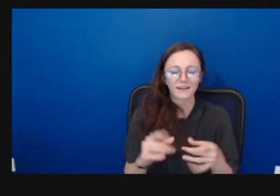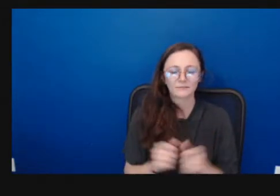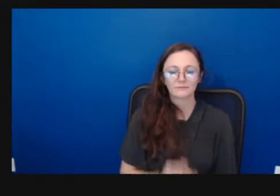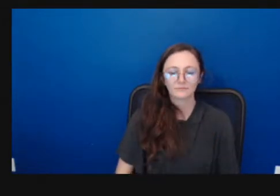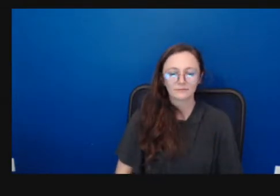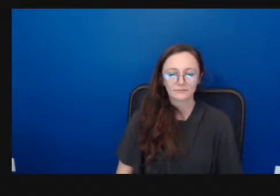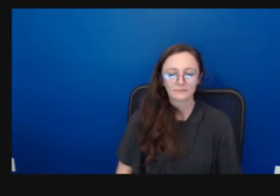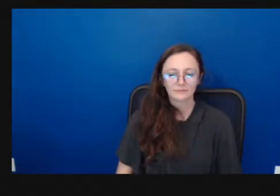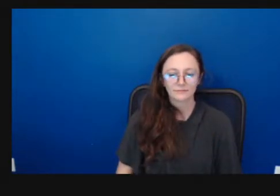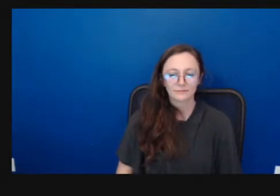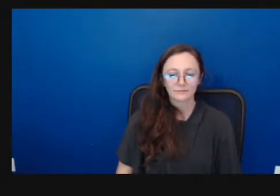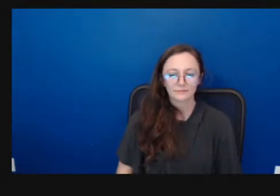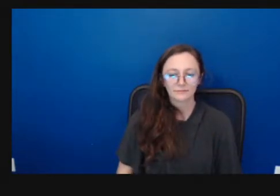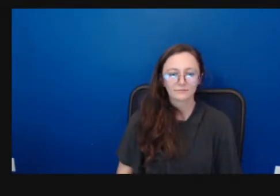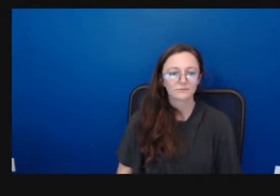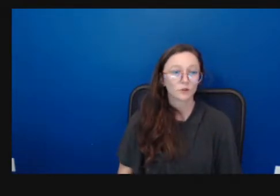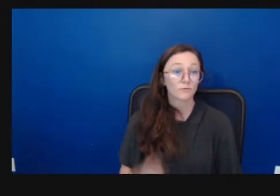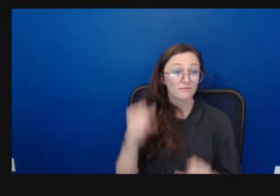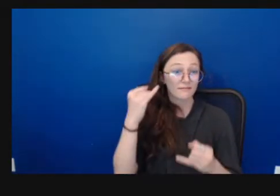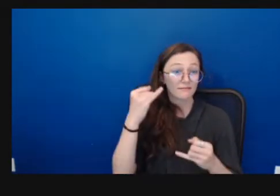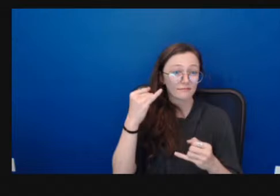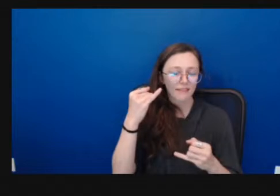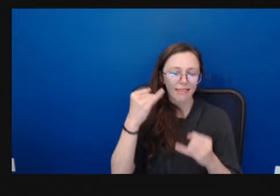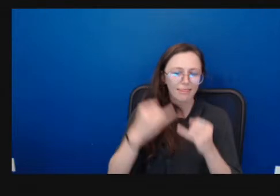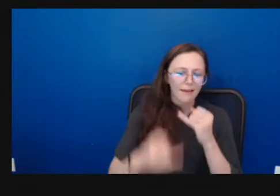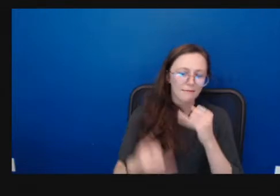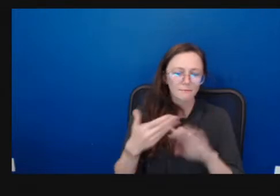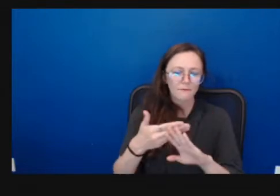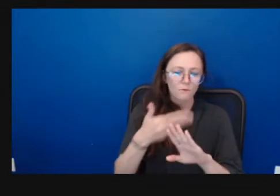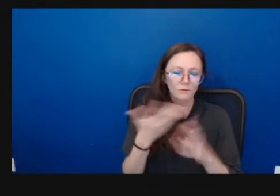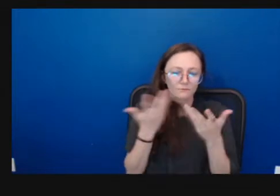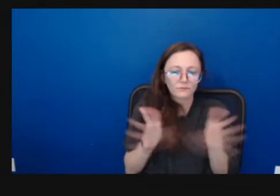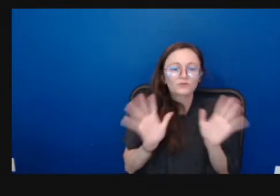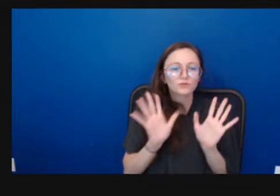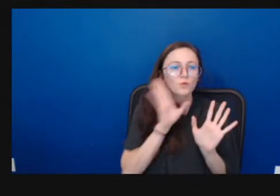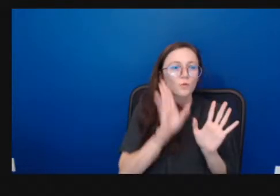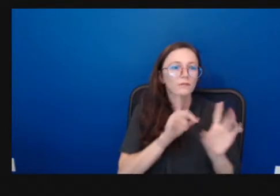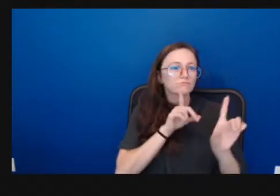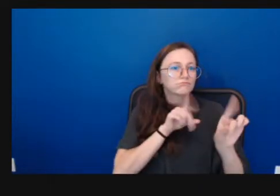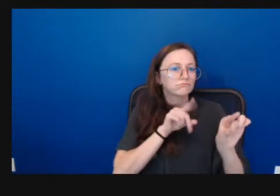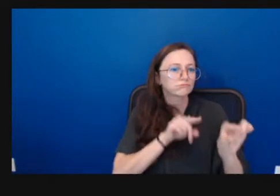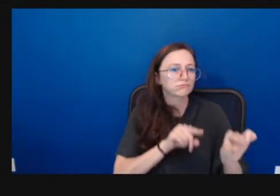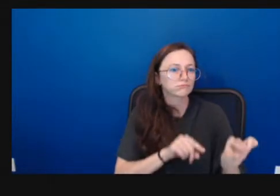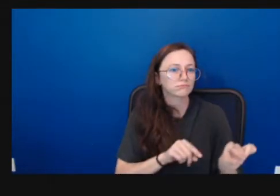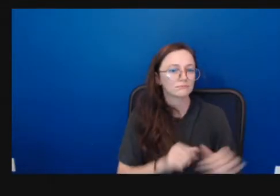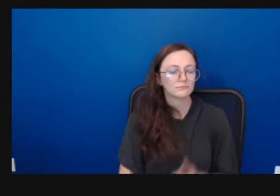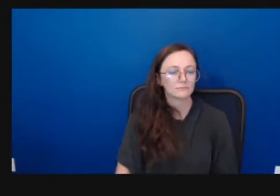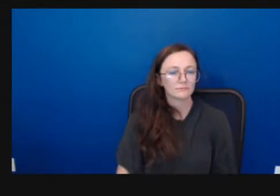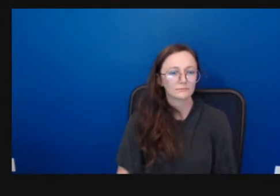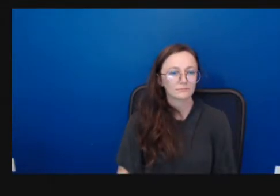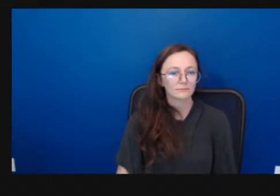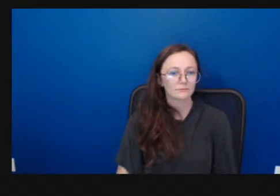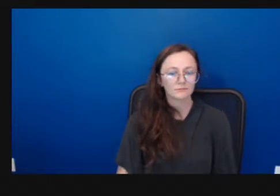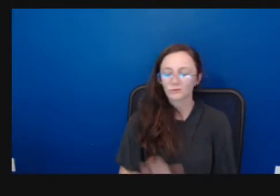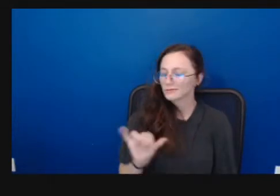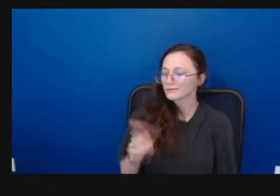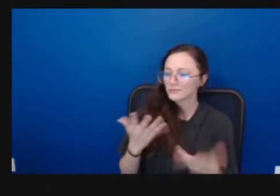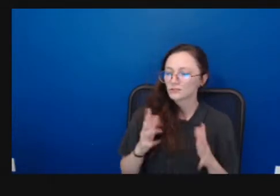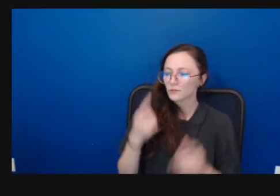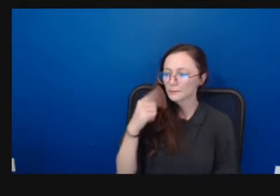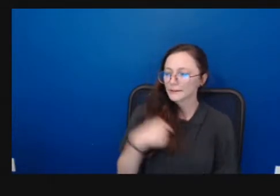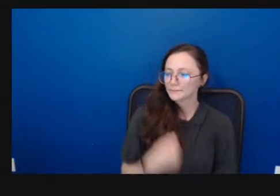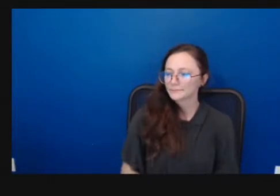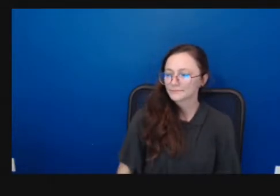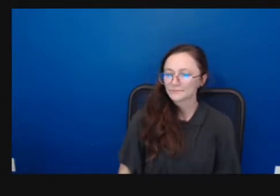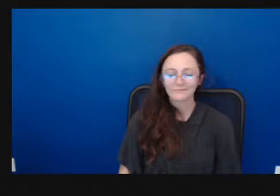questions at the end of the stream. But yeah, go ahead and drop them in there. That's it for me. Sounds great, Dan.